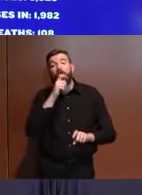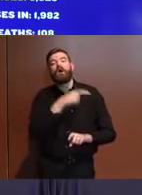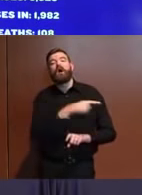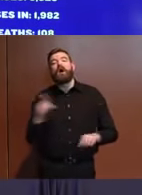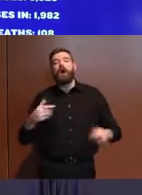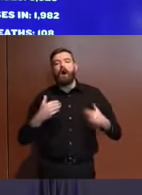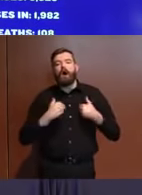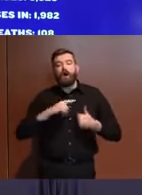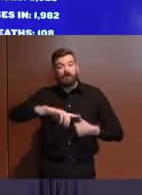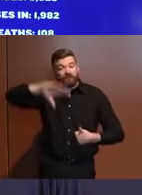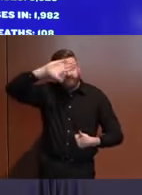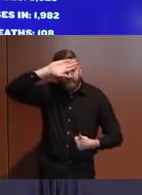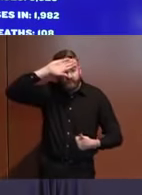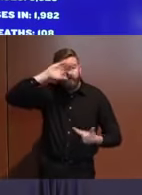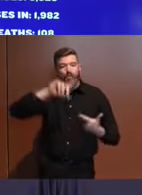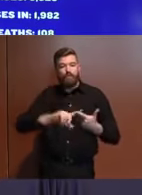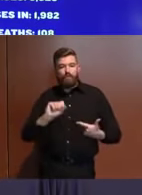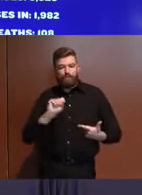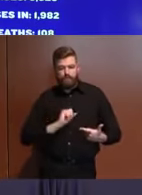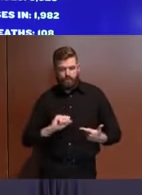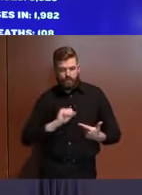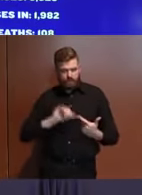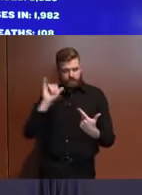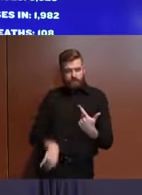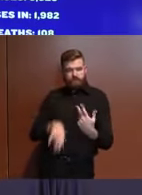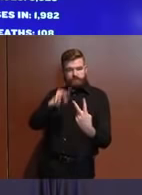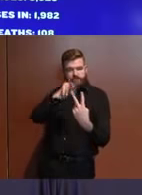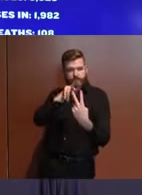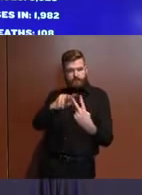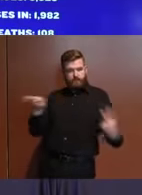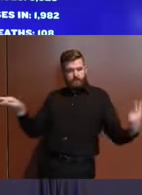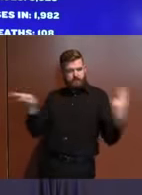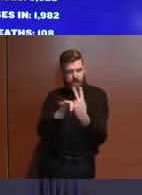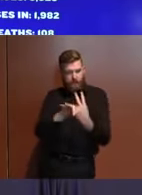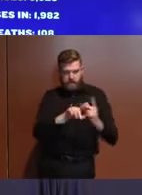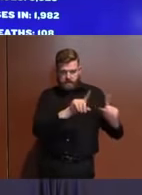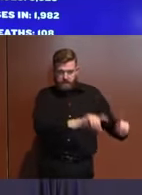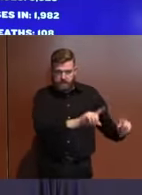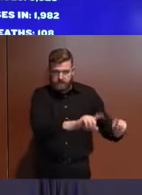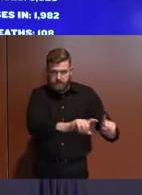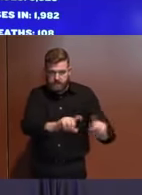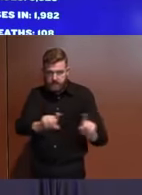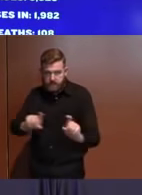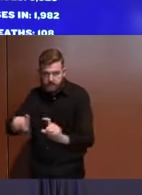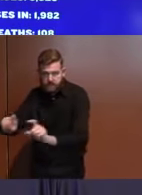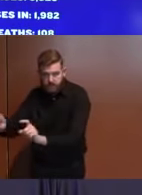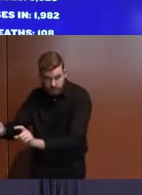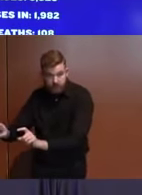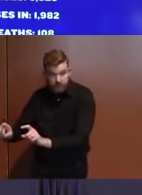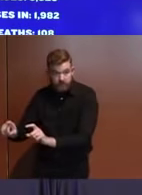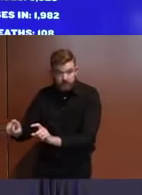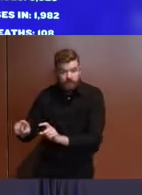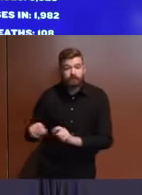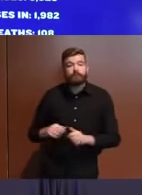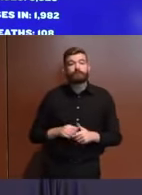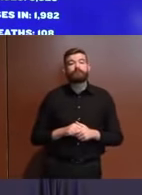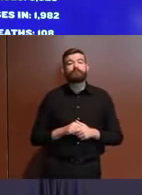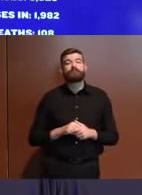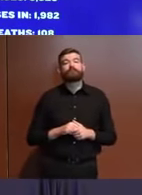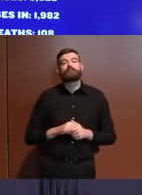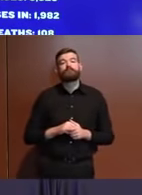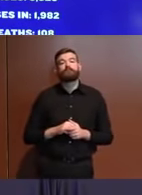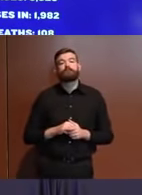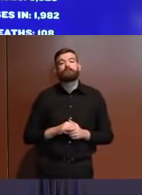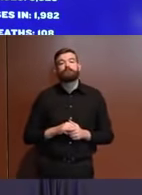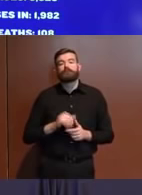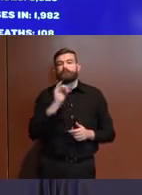most important cohort, and secondly, allows us the best chance to understand the dimensions